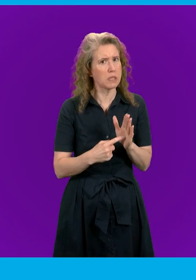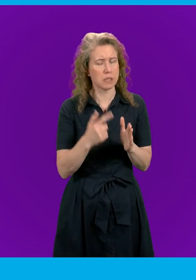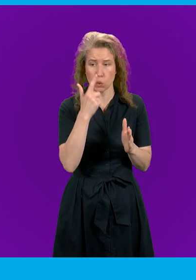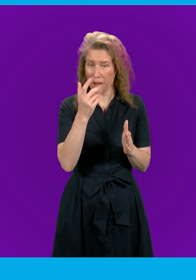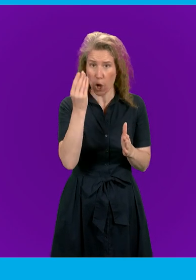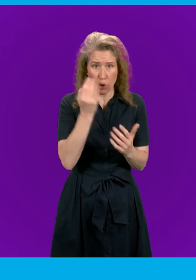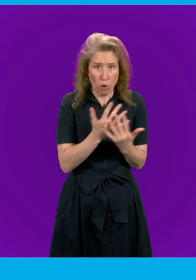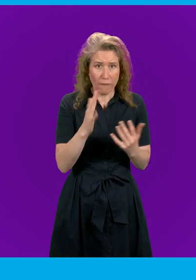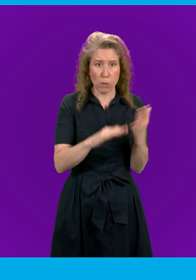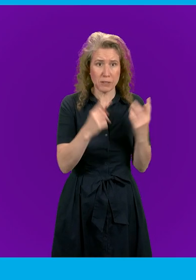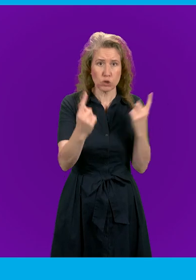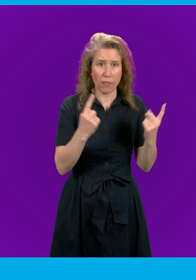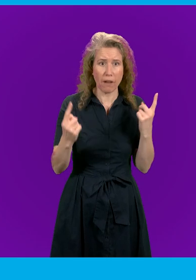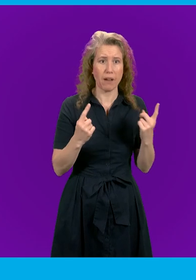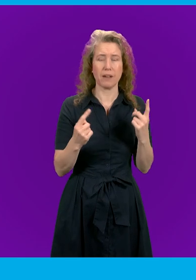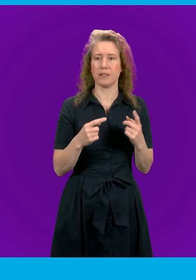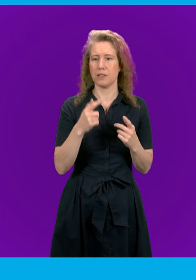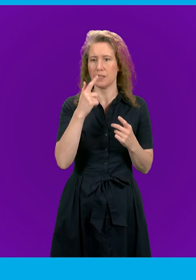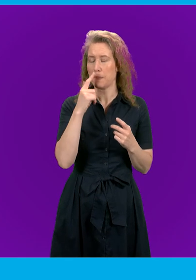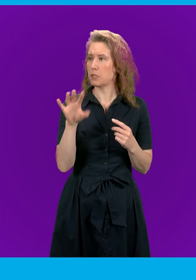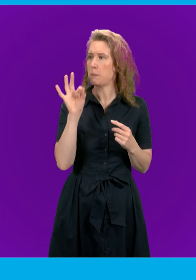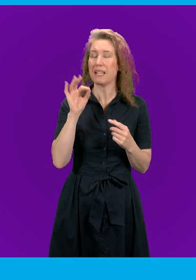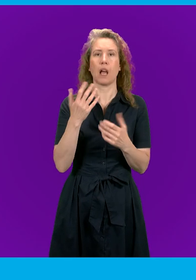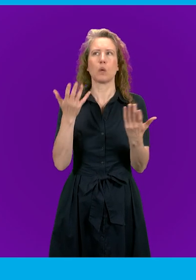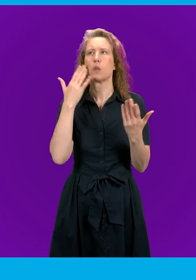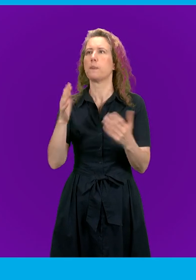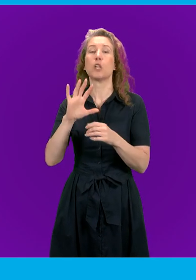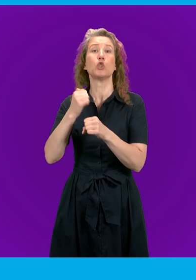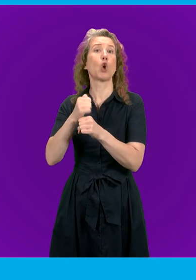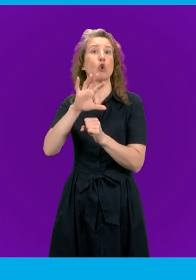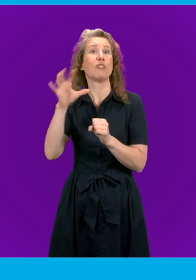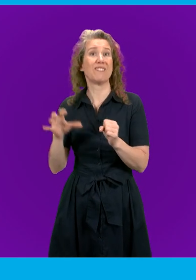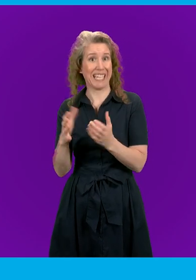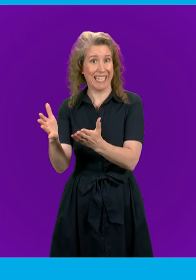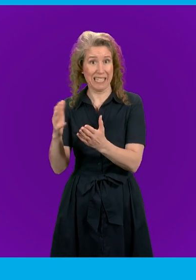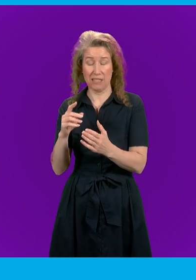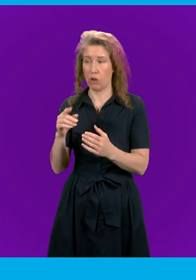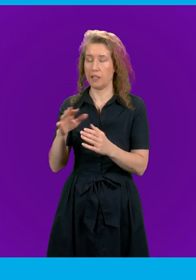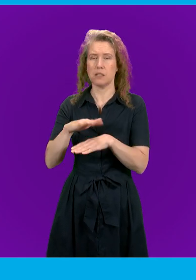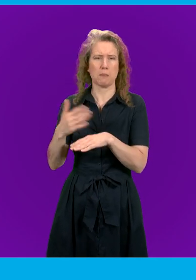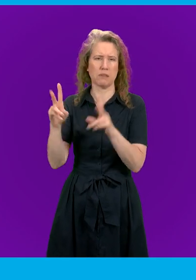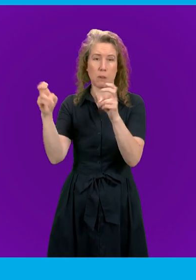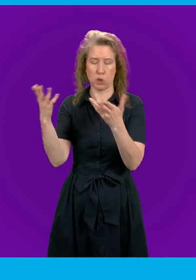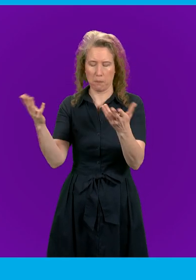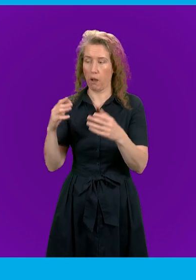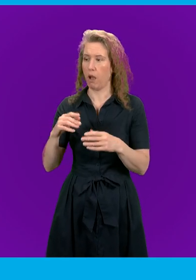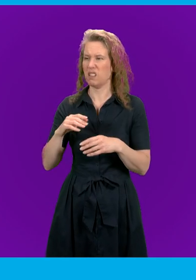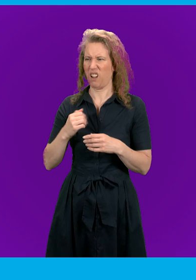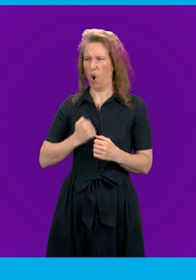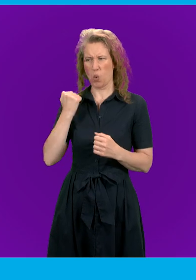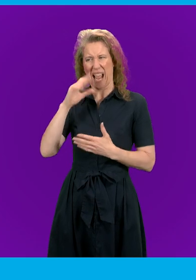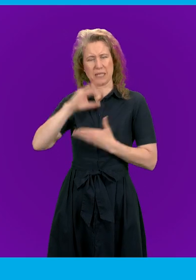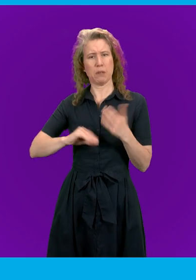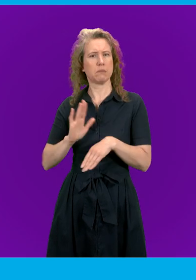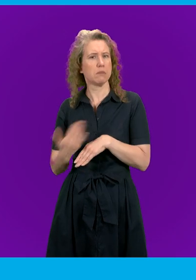you can learn, say, I'm randomly picking geography, I don't know why, regardless of, you know, your own personal